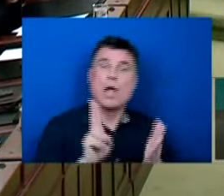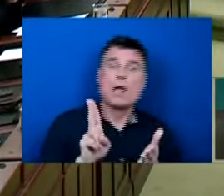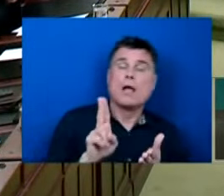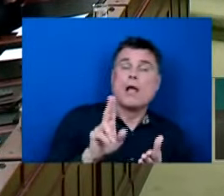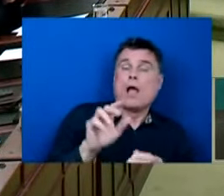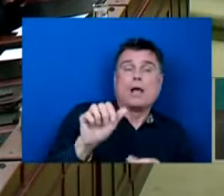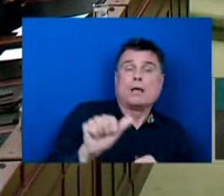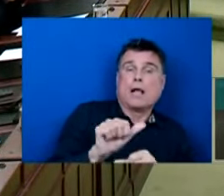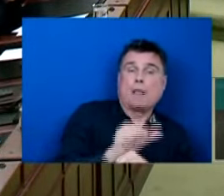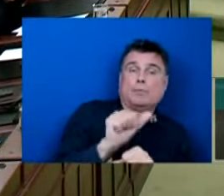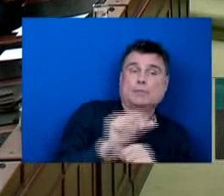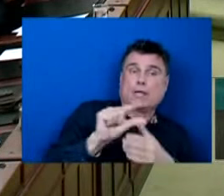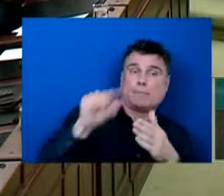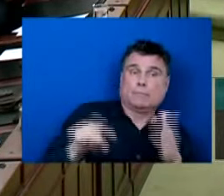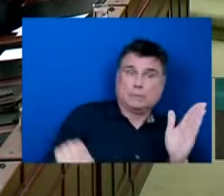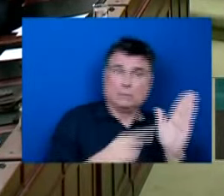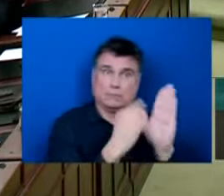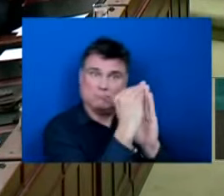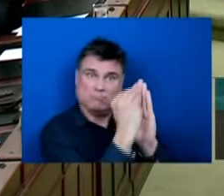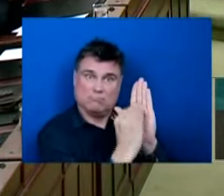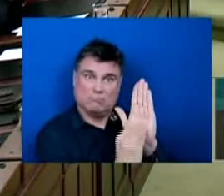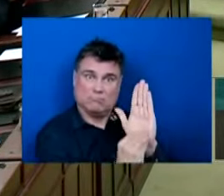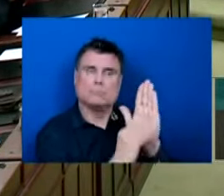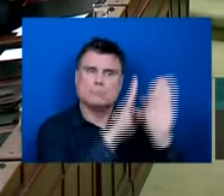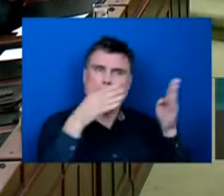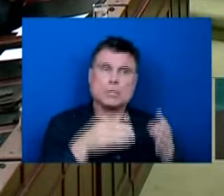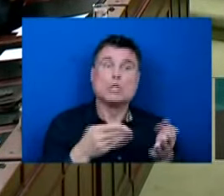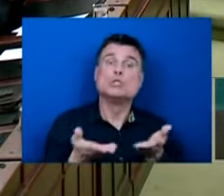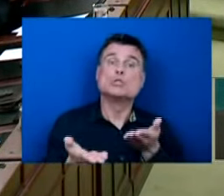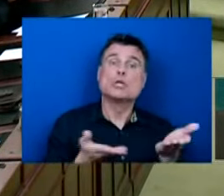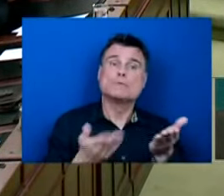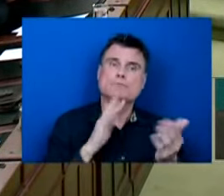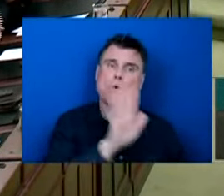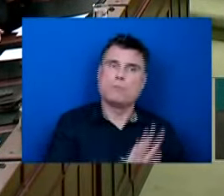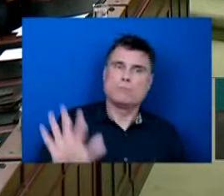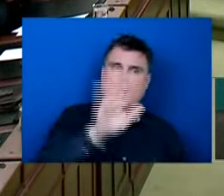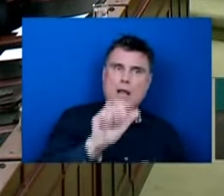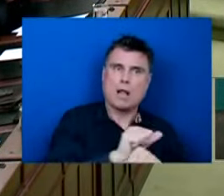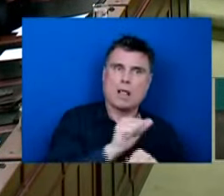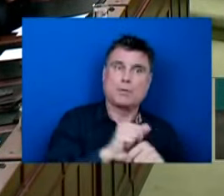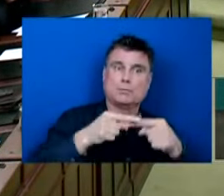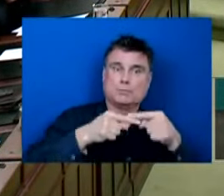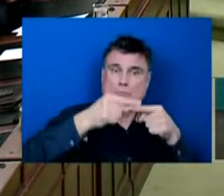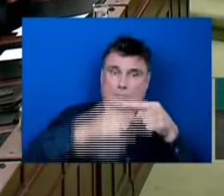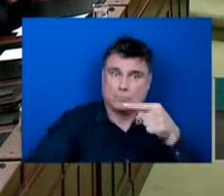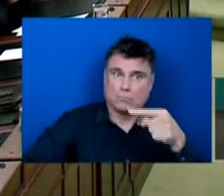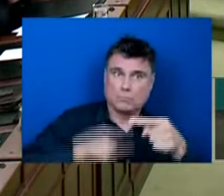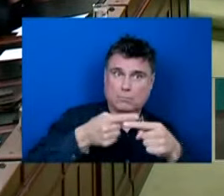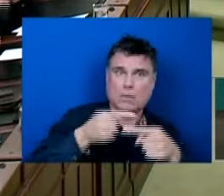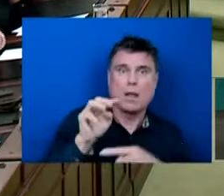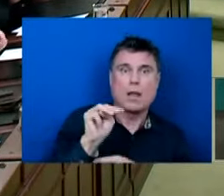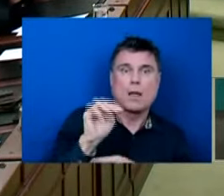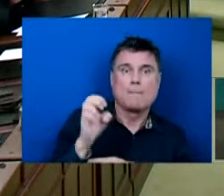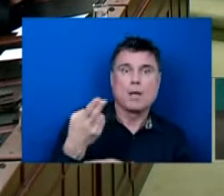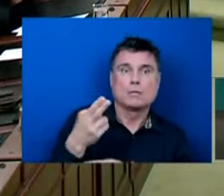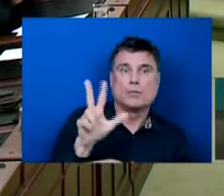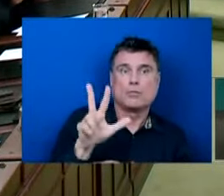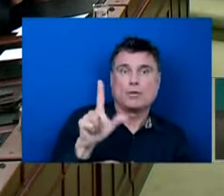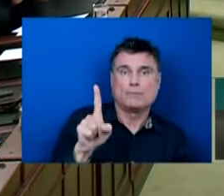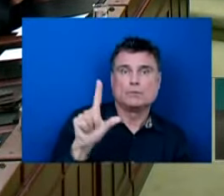the fiscal year ending March 31st, 2023, and recommends the same to the